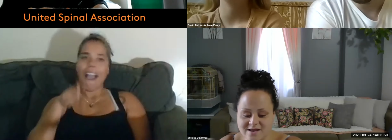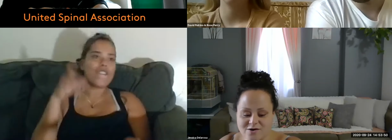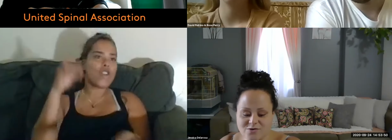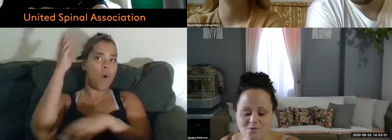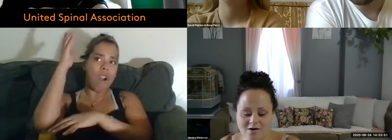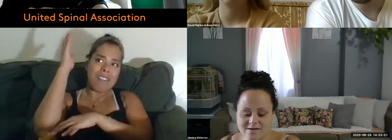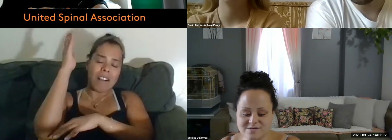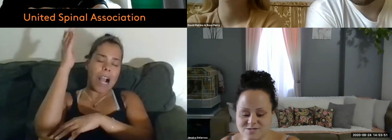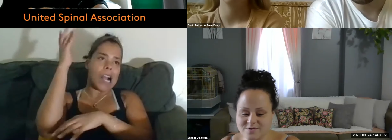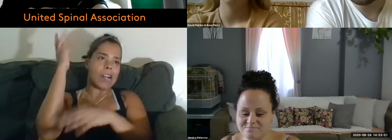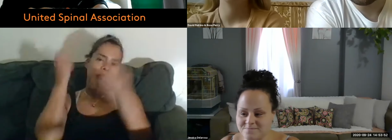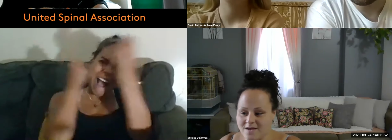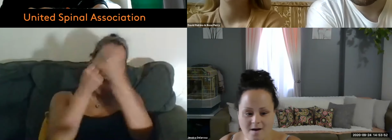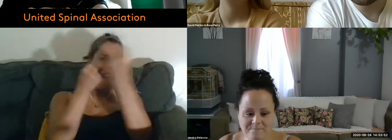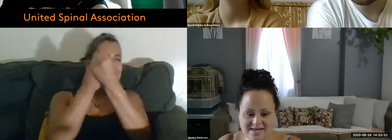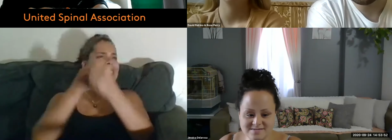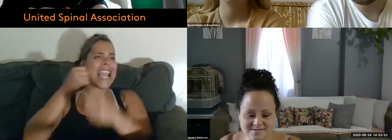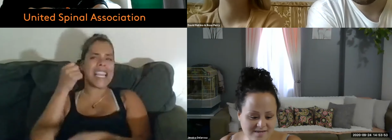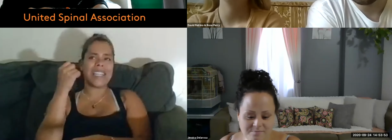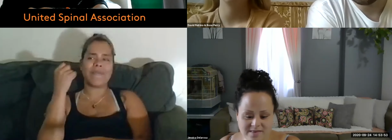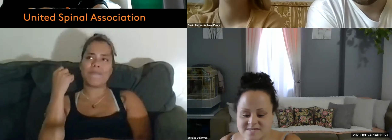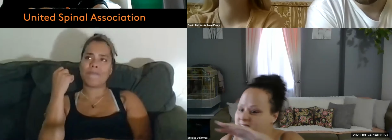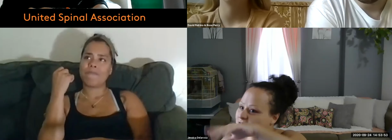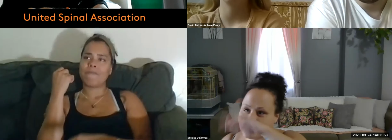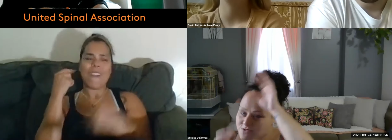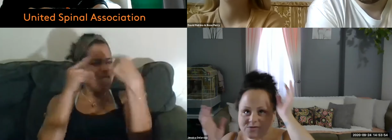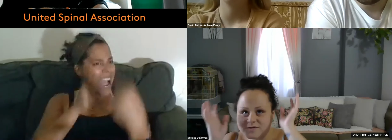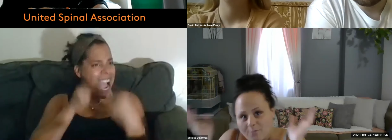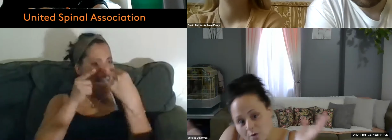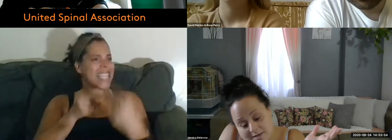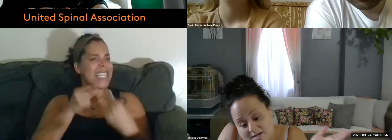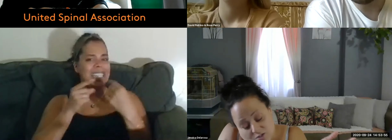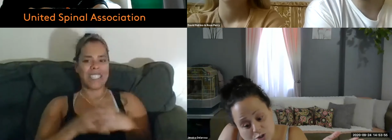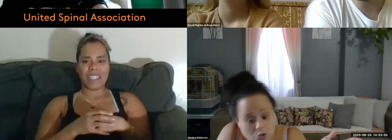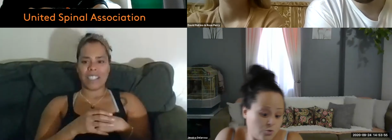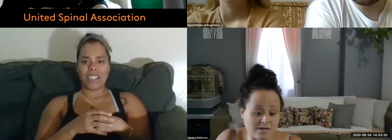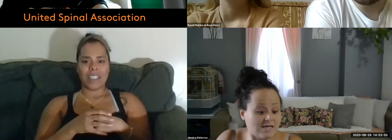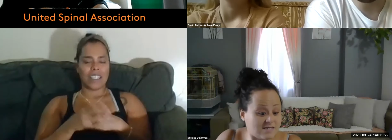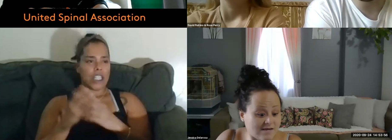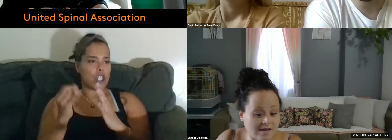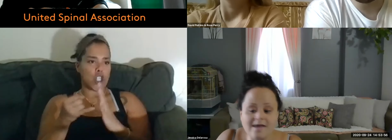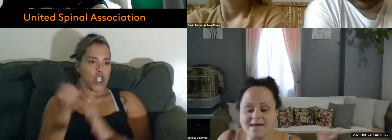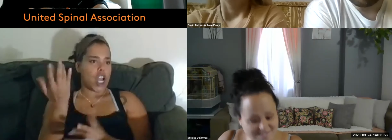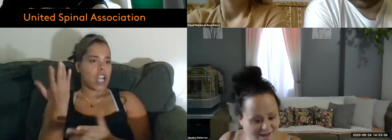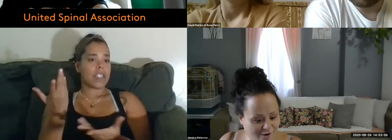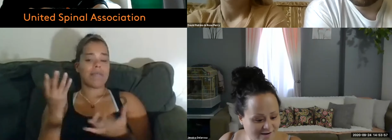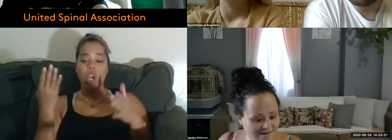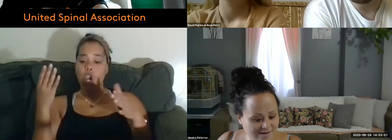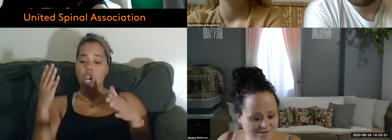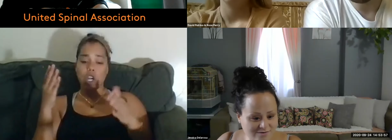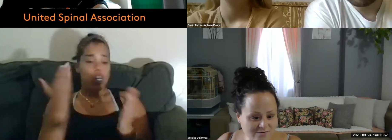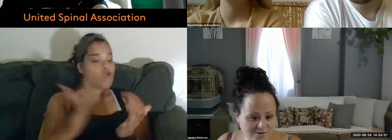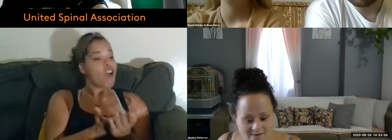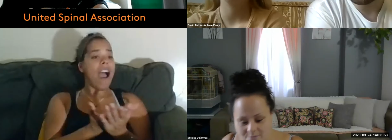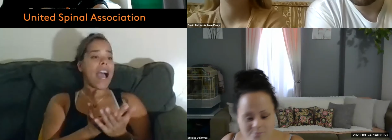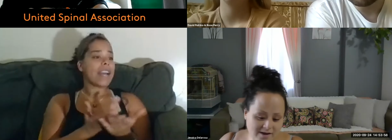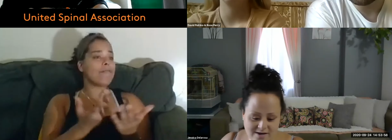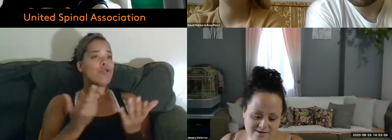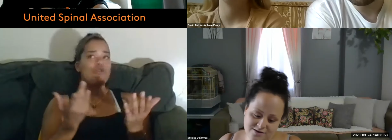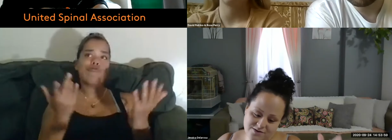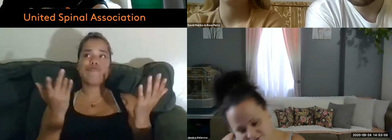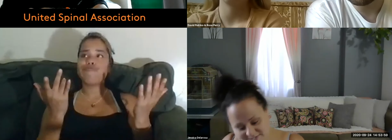just there. You walk into a paint and sip, and the stick for someone like Sergio who needs it is there. You know, you don't have